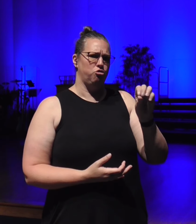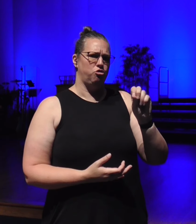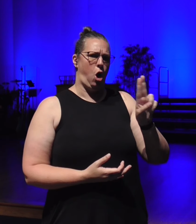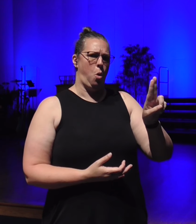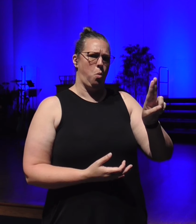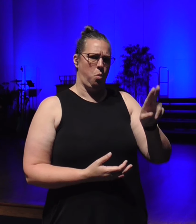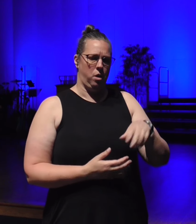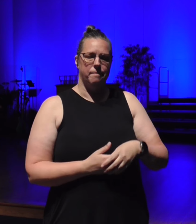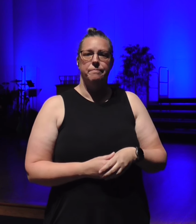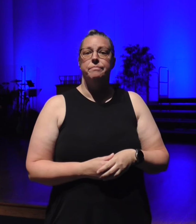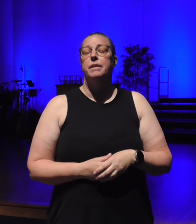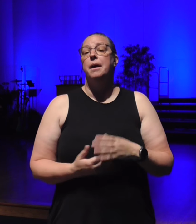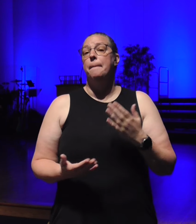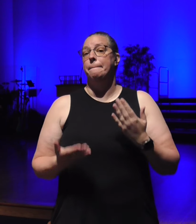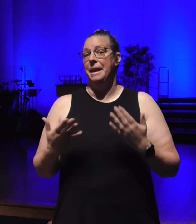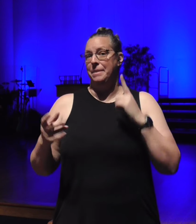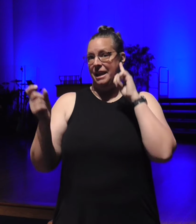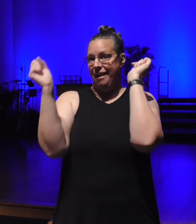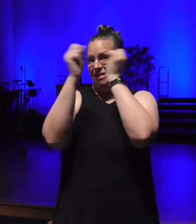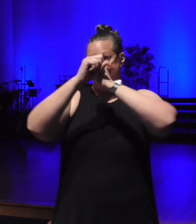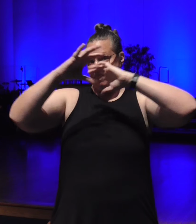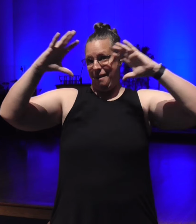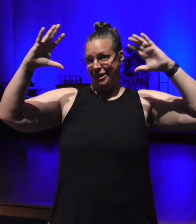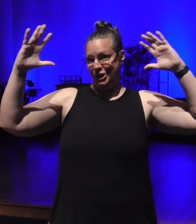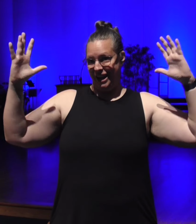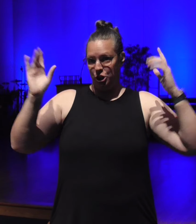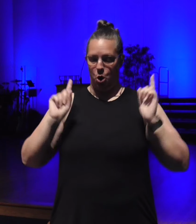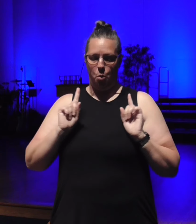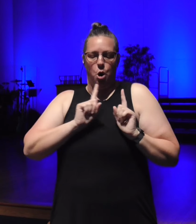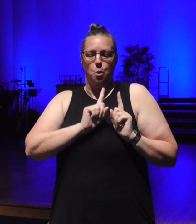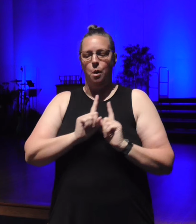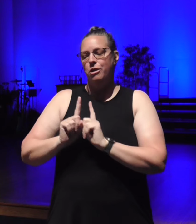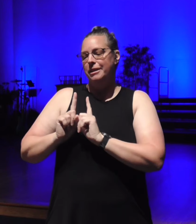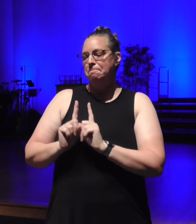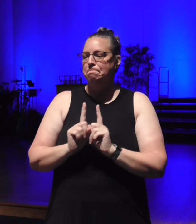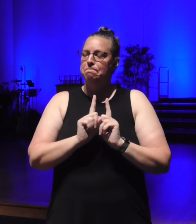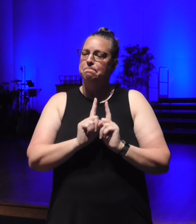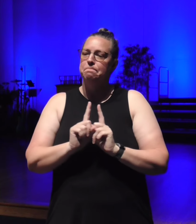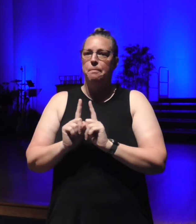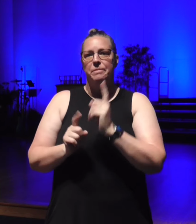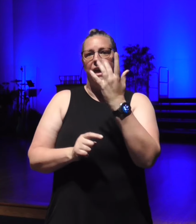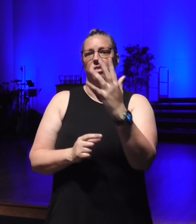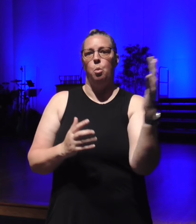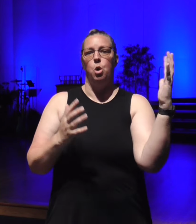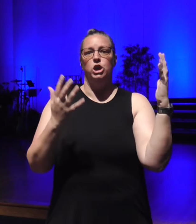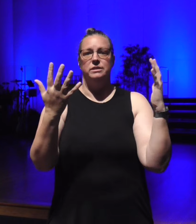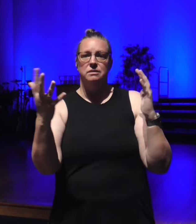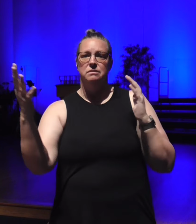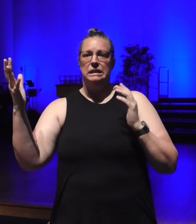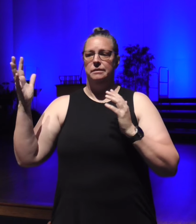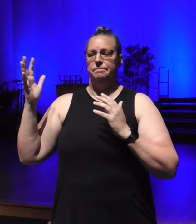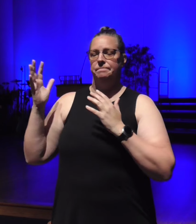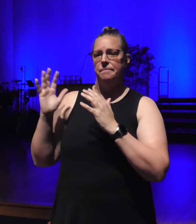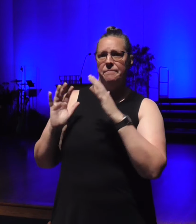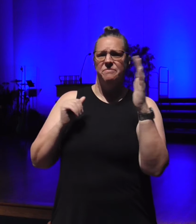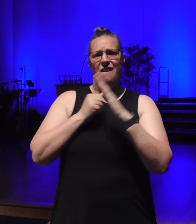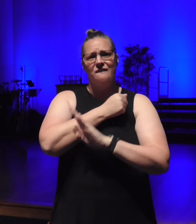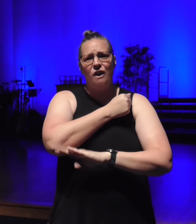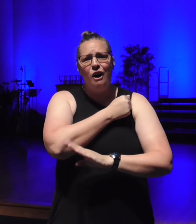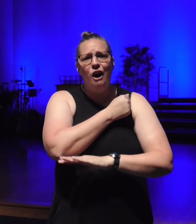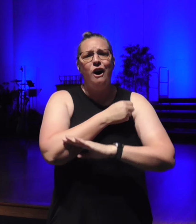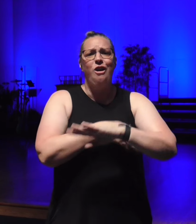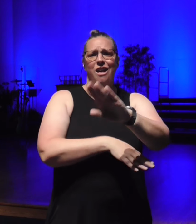your imagination, imagine that we are walking along in the woods on a glorious autumn afternoon,